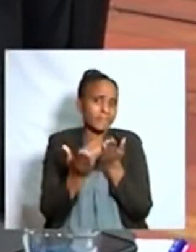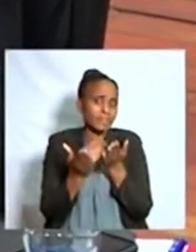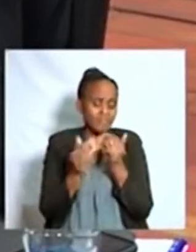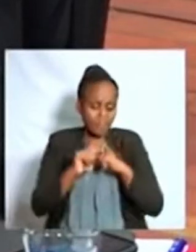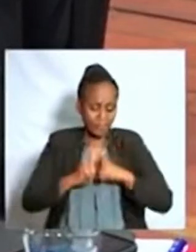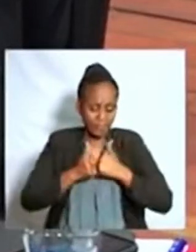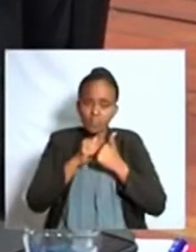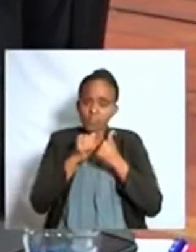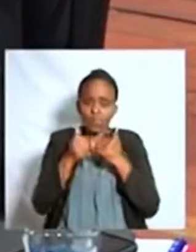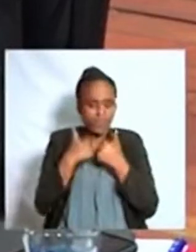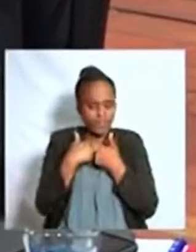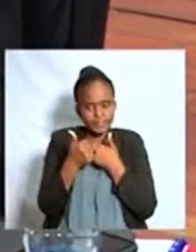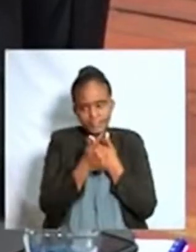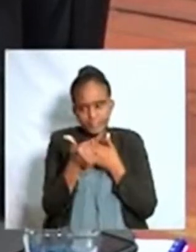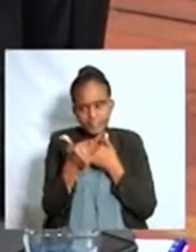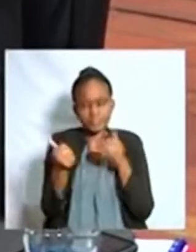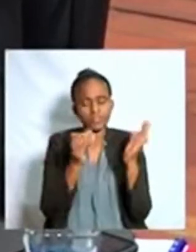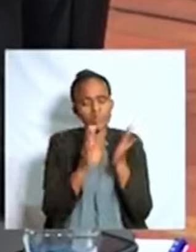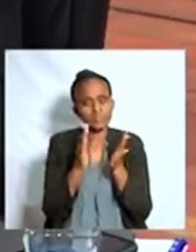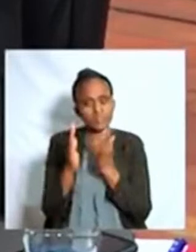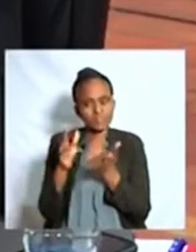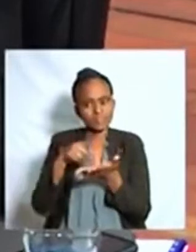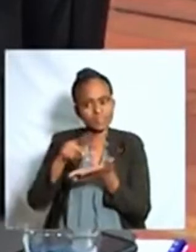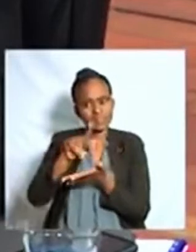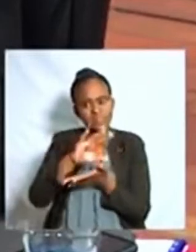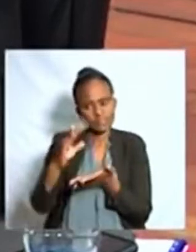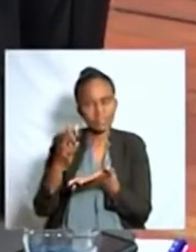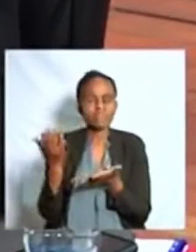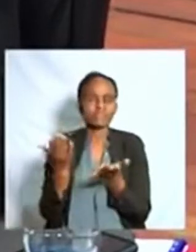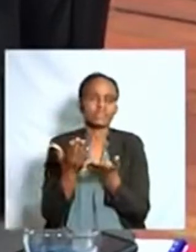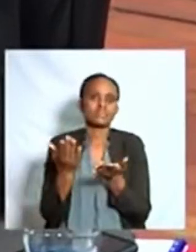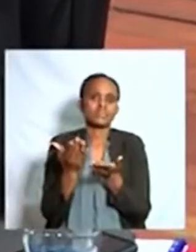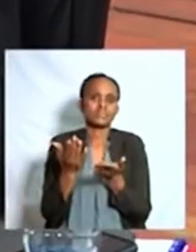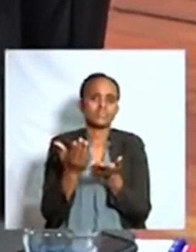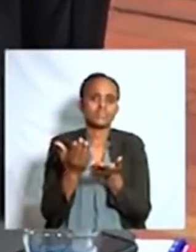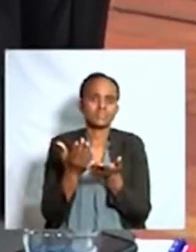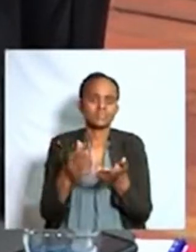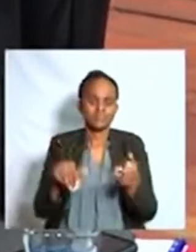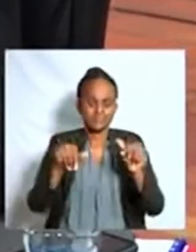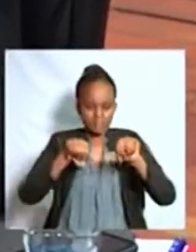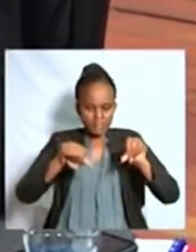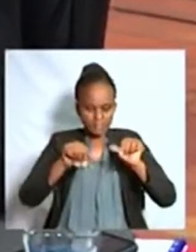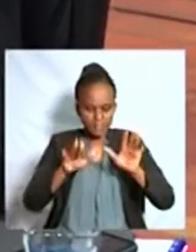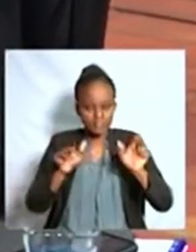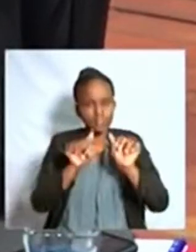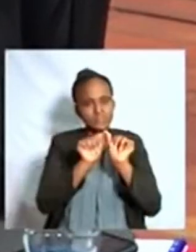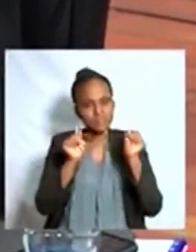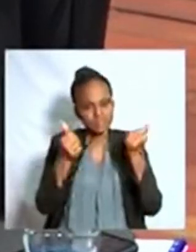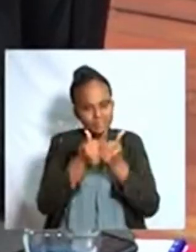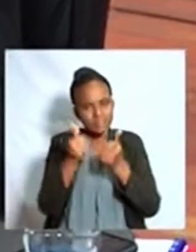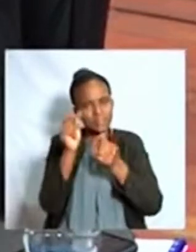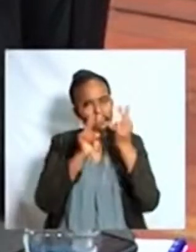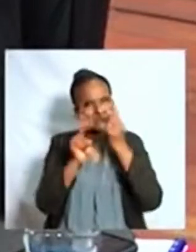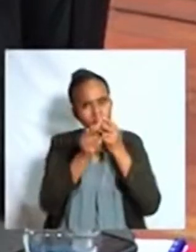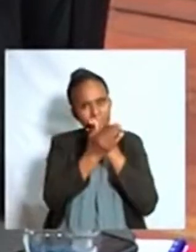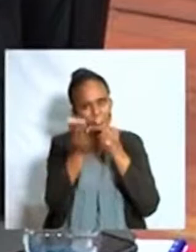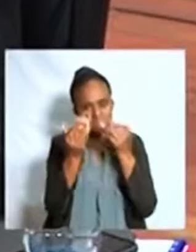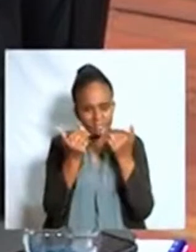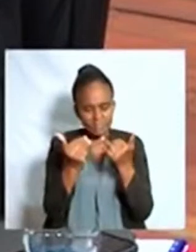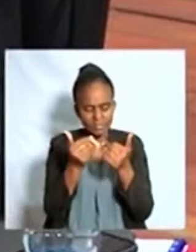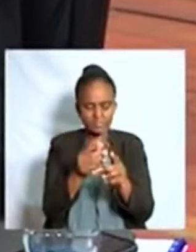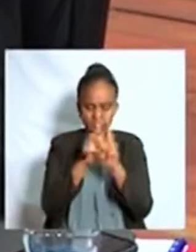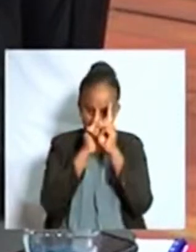have any intention to pay back till when the Auditor General visited you, that now you